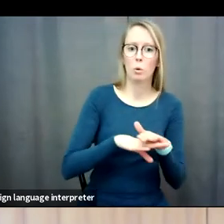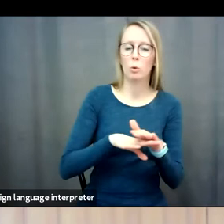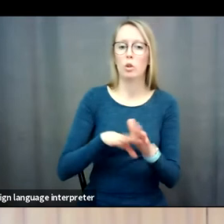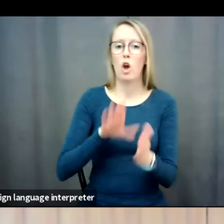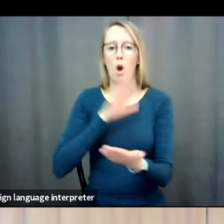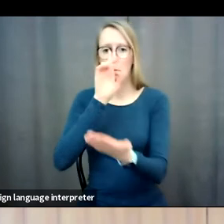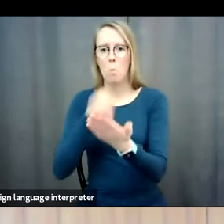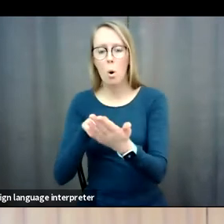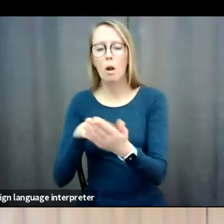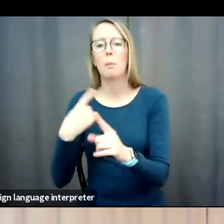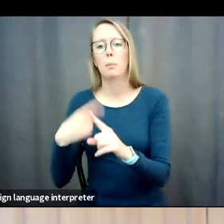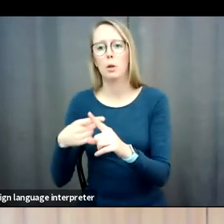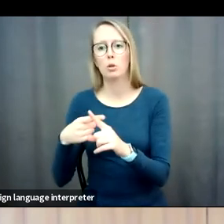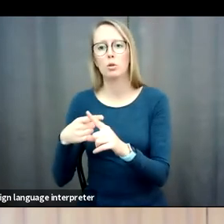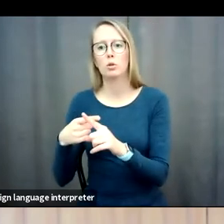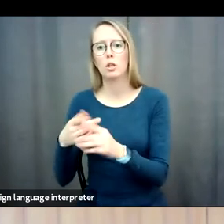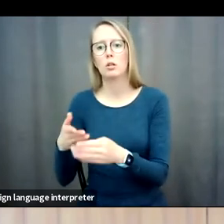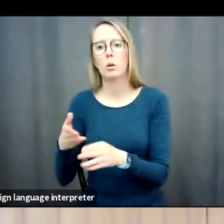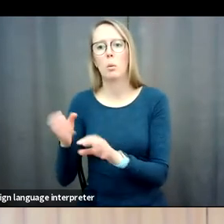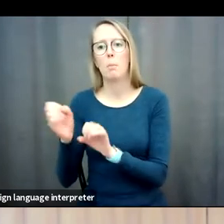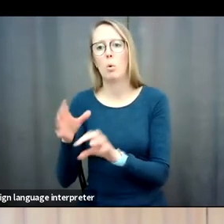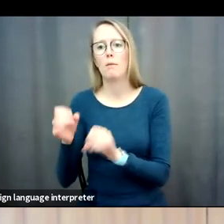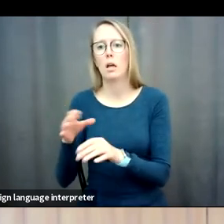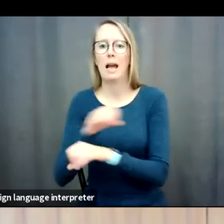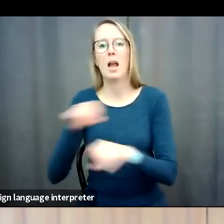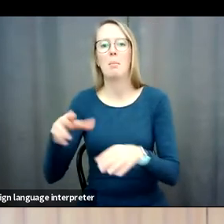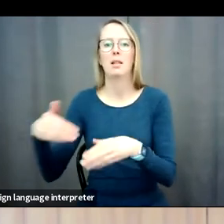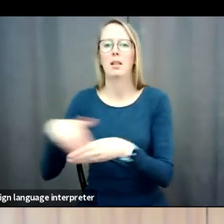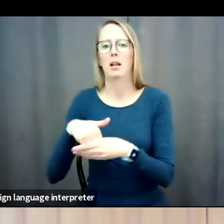targeted, and that they contribute to genuine participation.